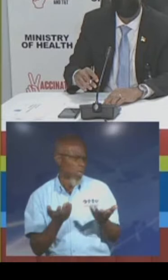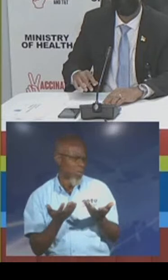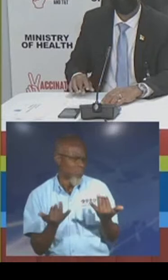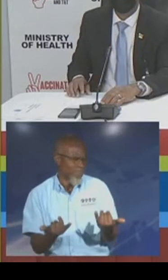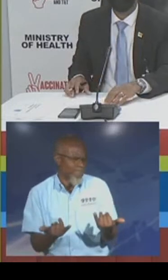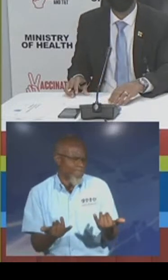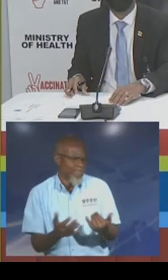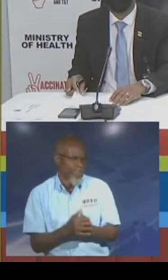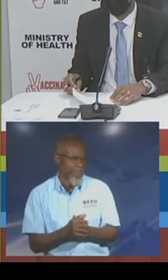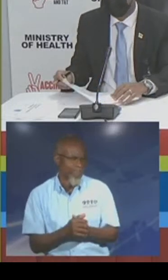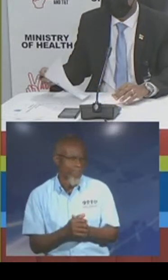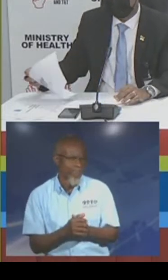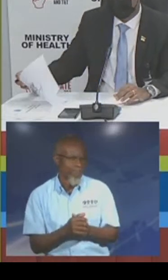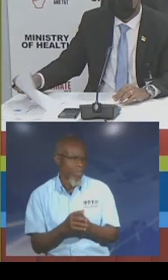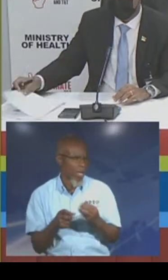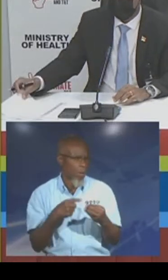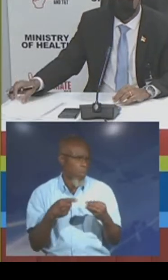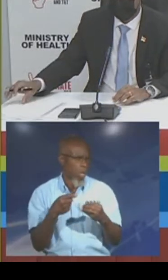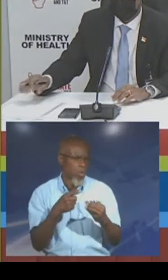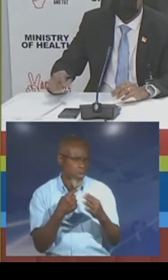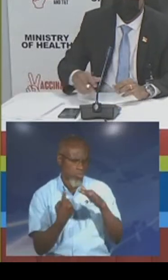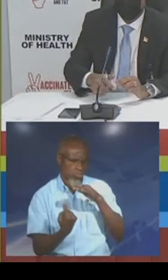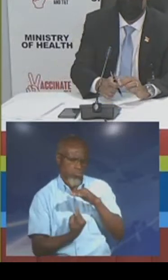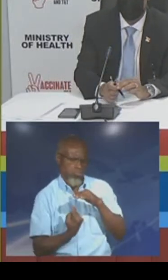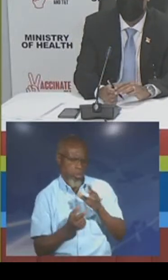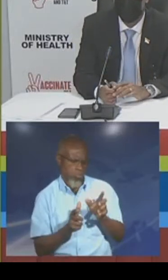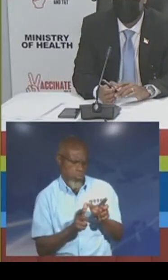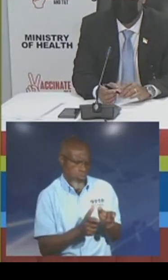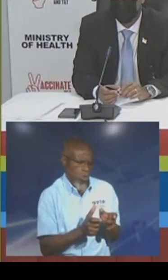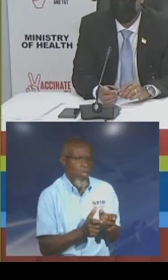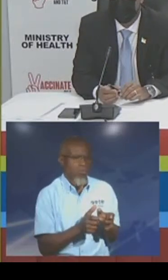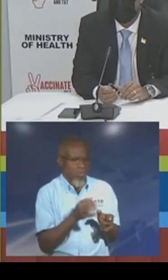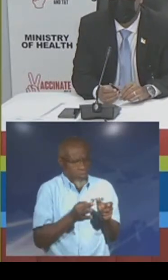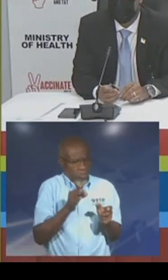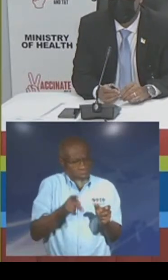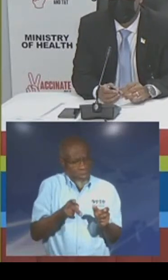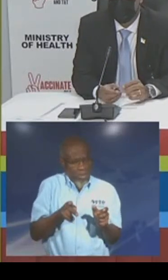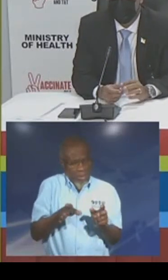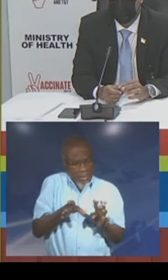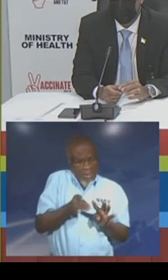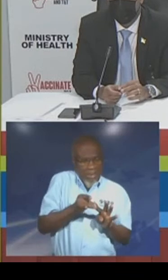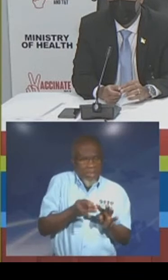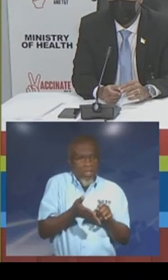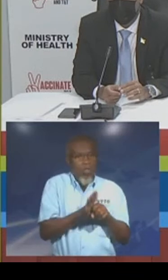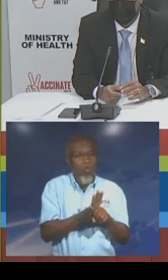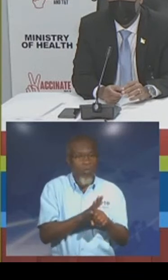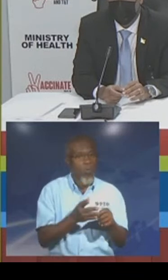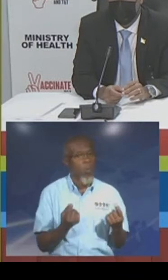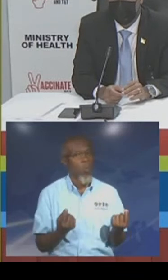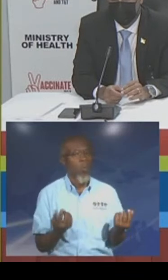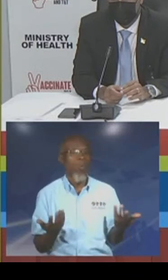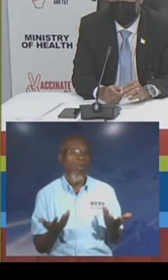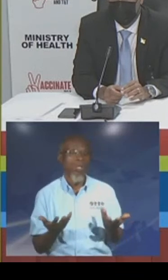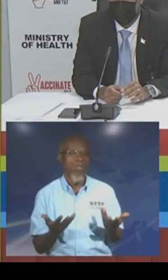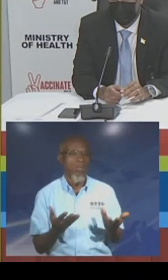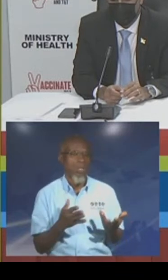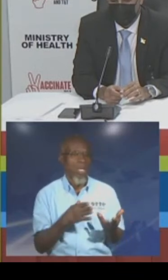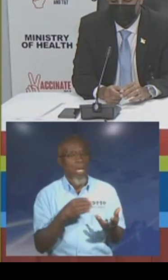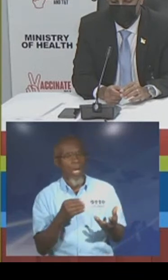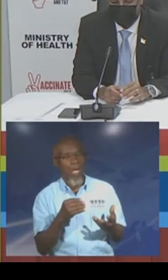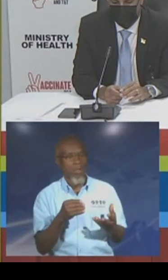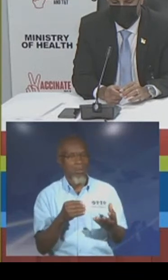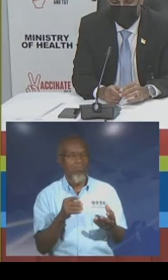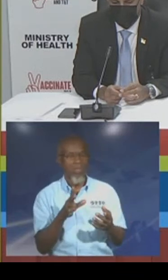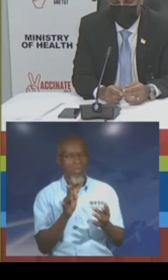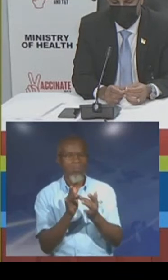to the quarantine period if someone contracts COVID-19 and for primary contacts? Do they remain